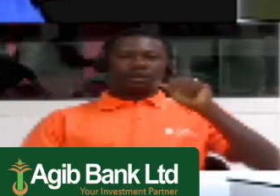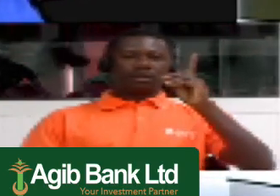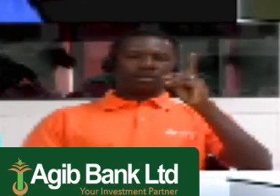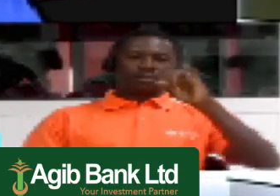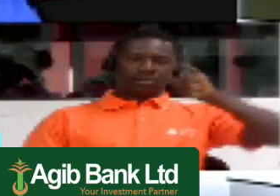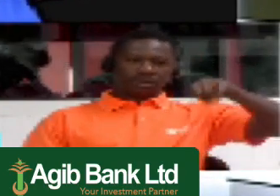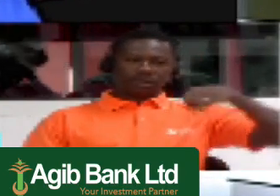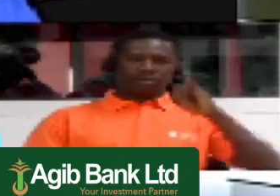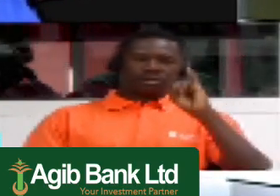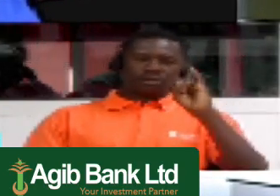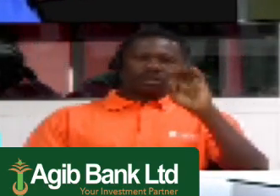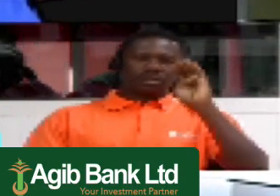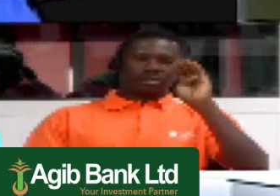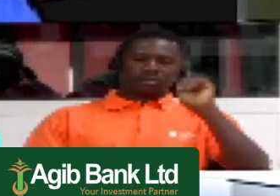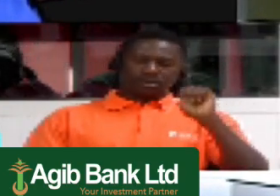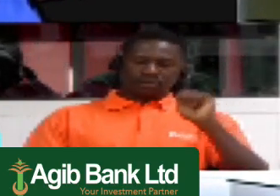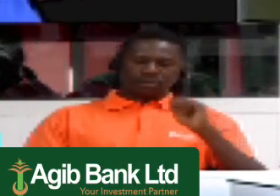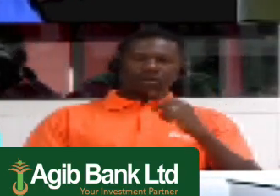do swear that